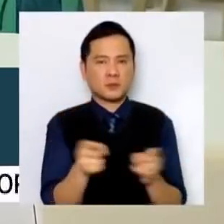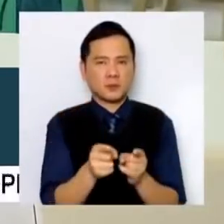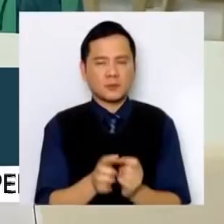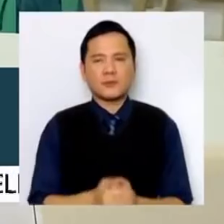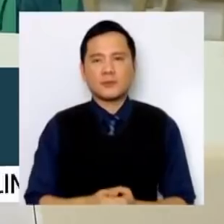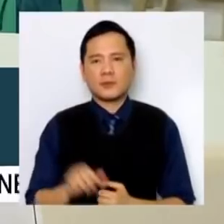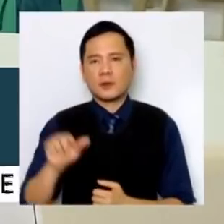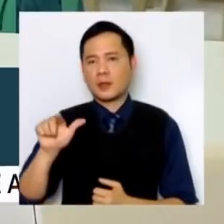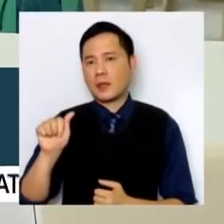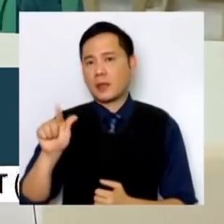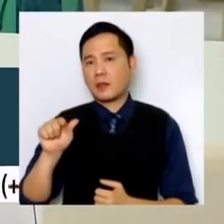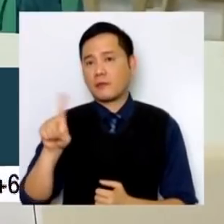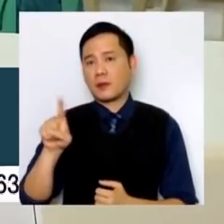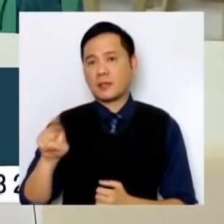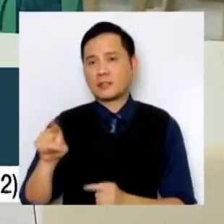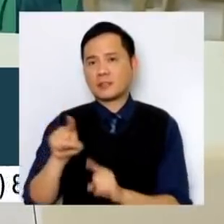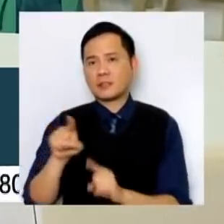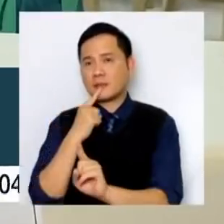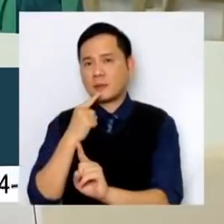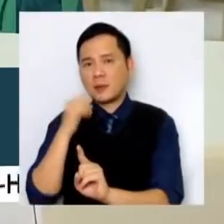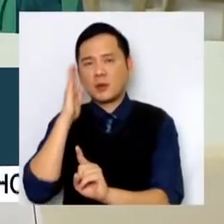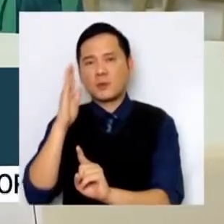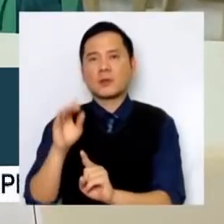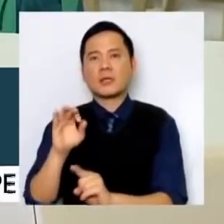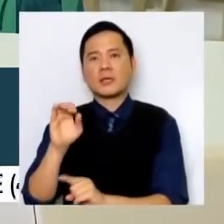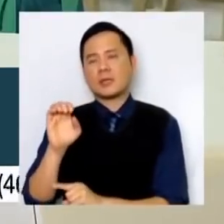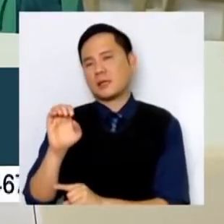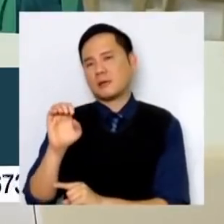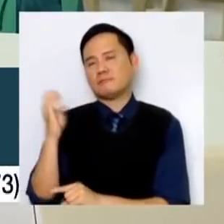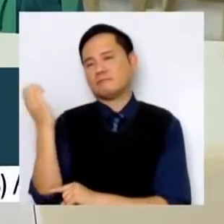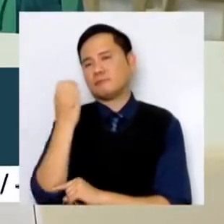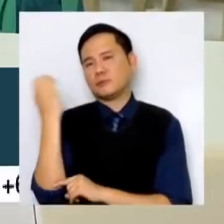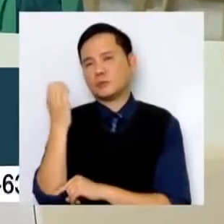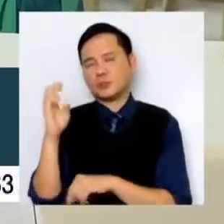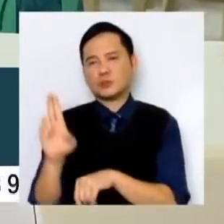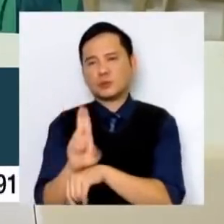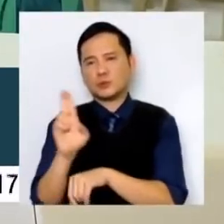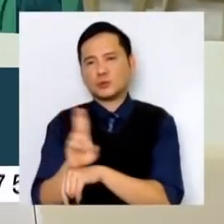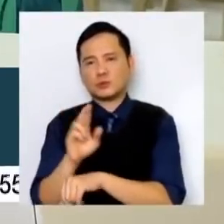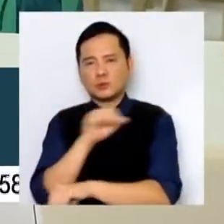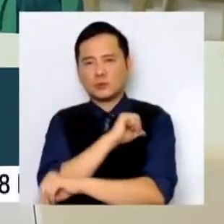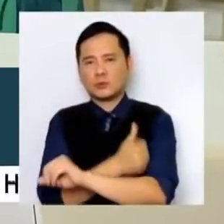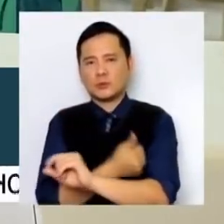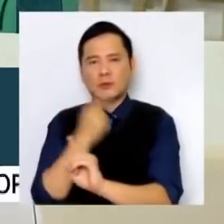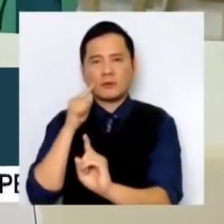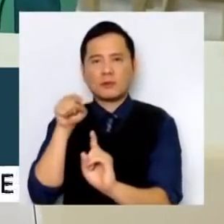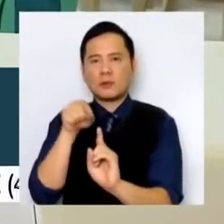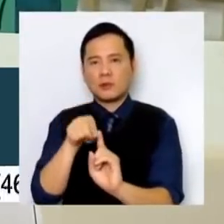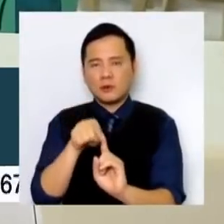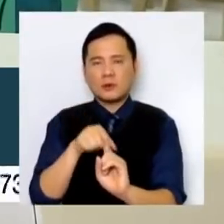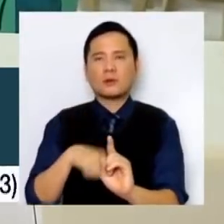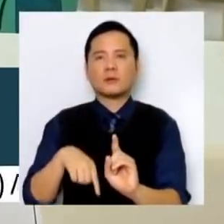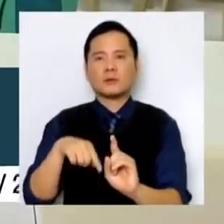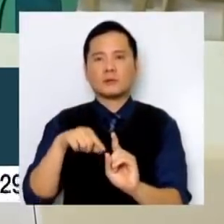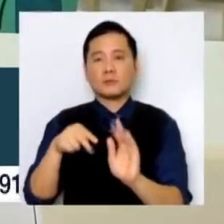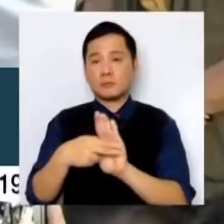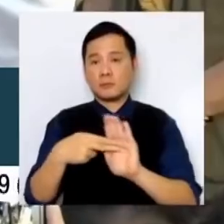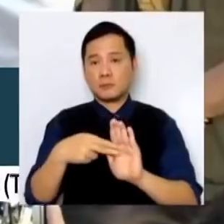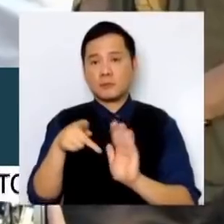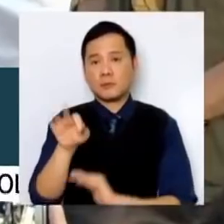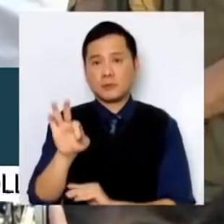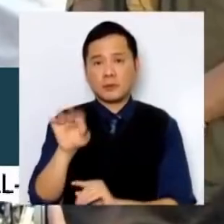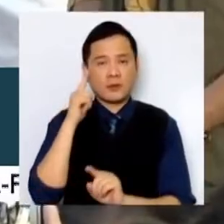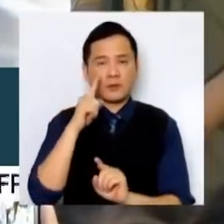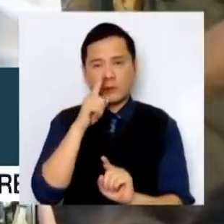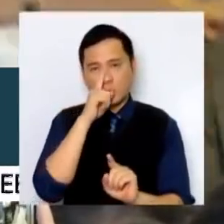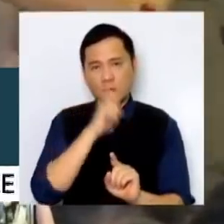they are expecting to get emergency use authorization for the COVID vaccine against COVID-19 for children